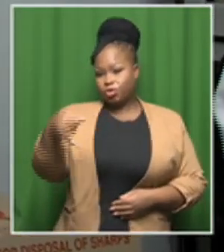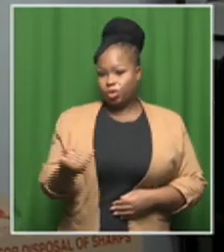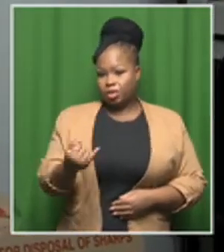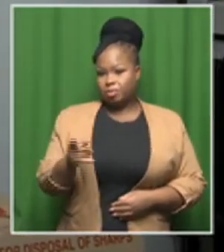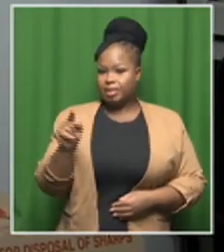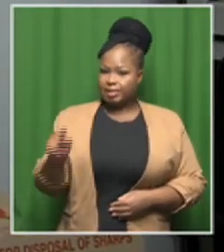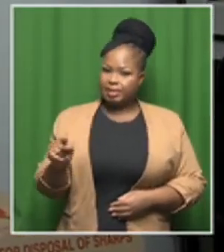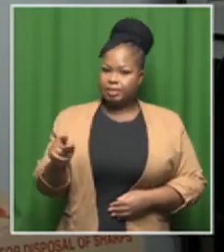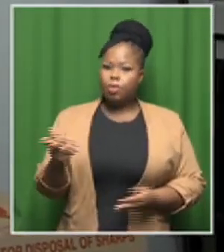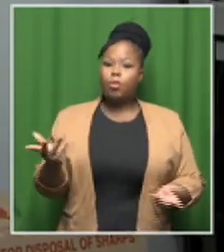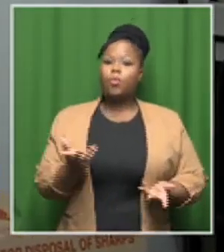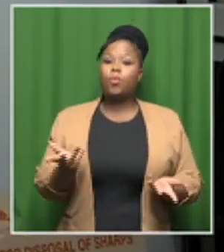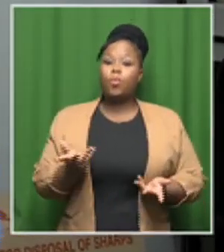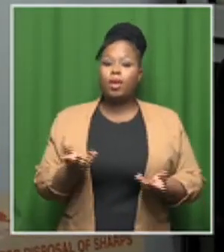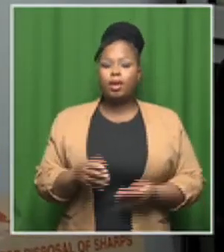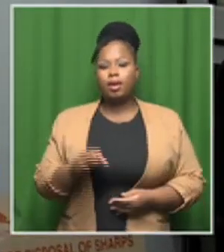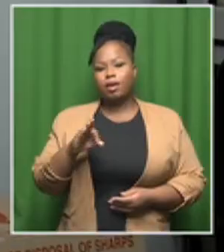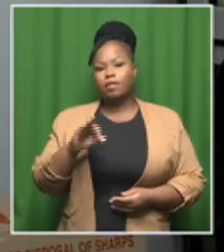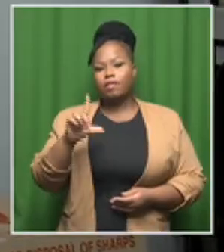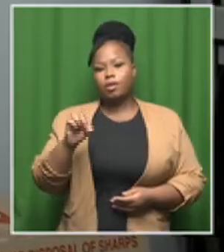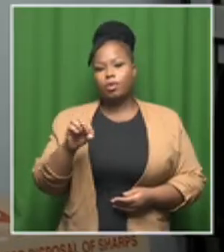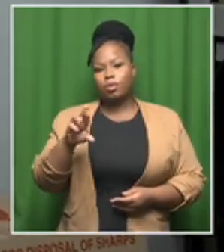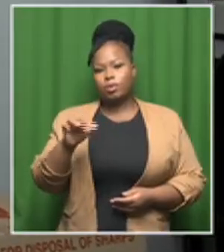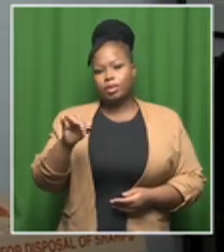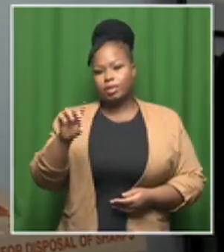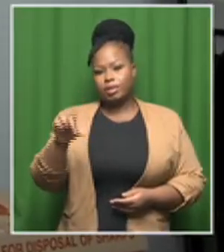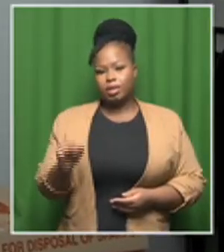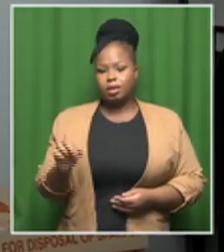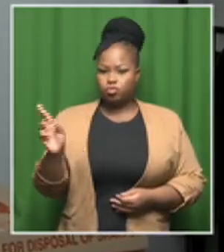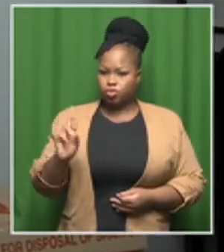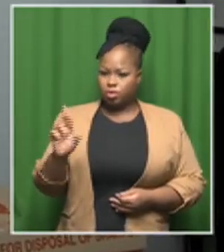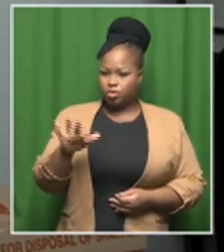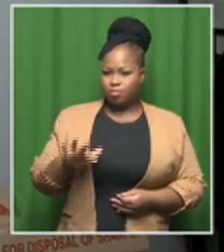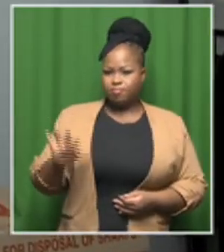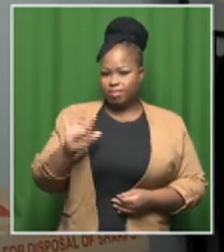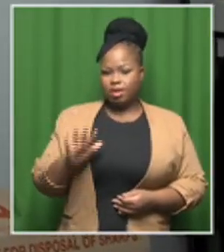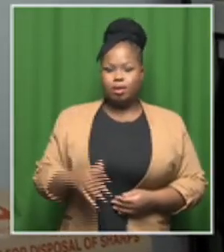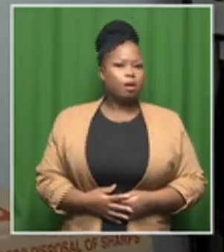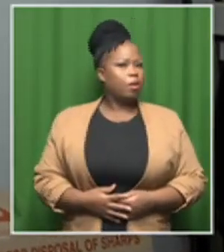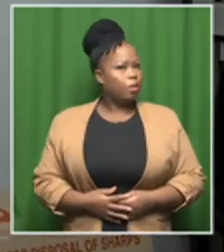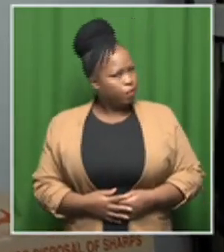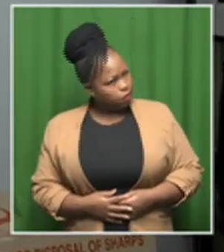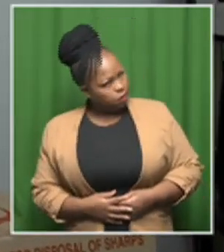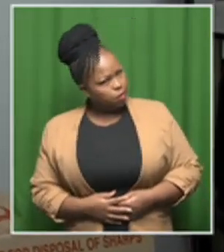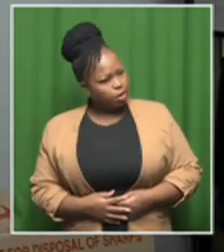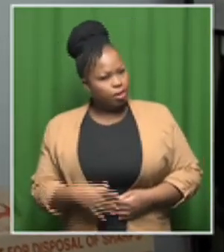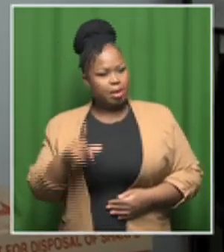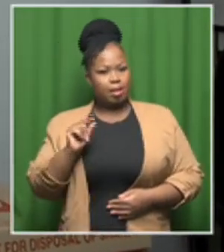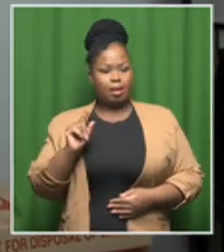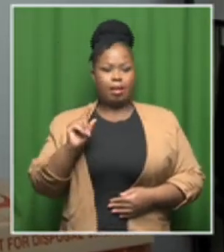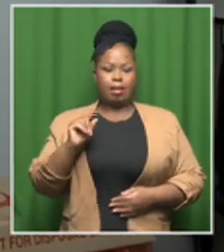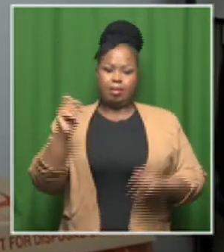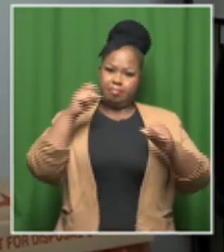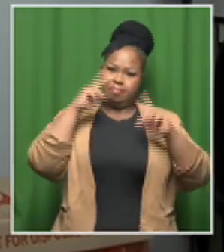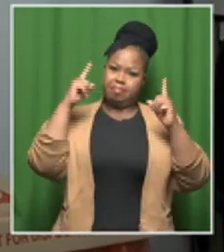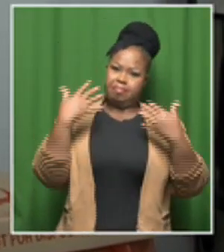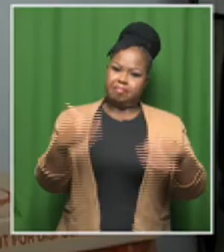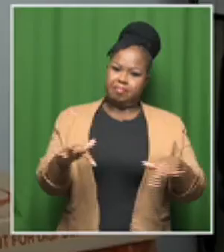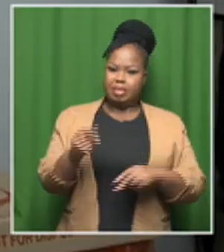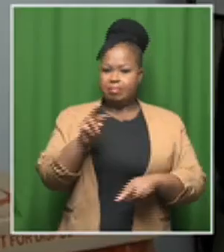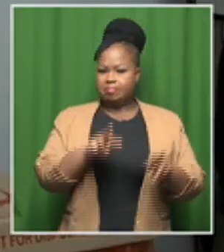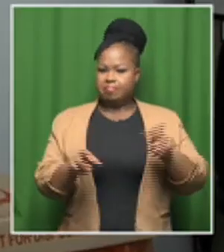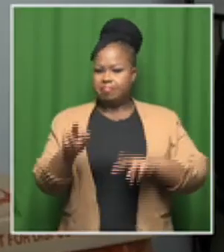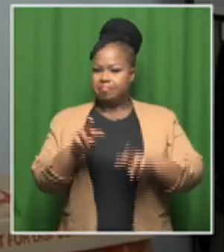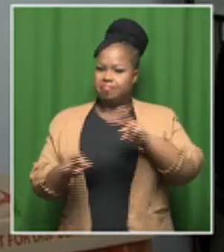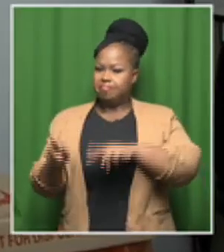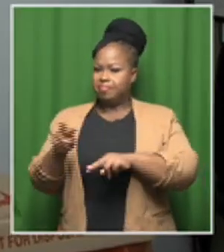This is at the Florida campus in Roodepoort, and it's been such an eye-opener this morning looking at what